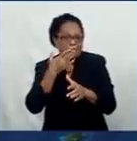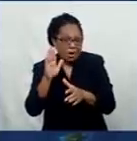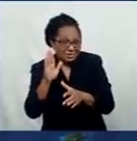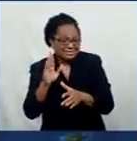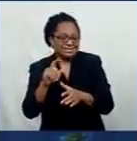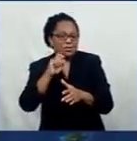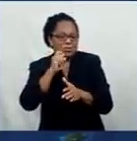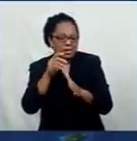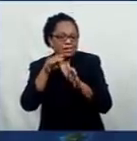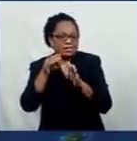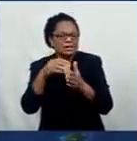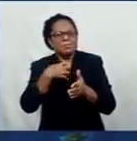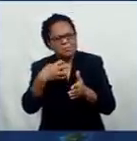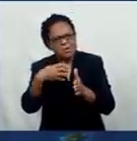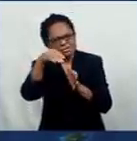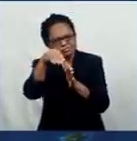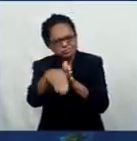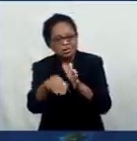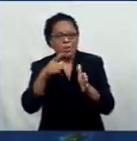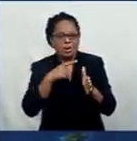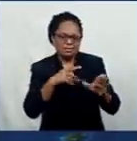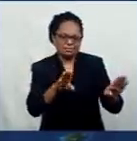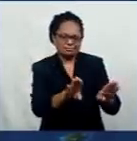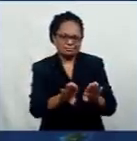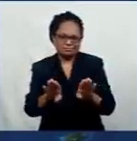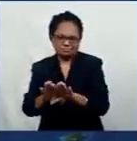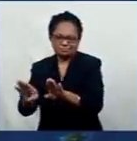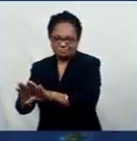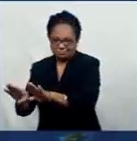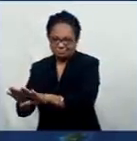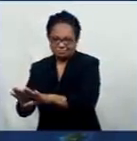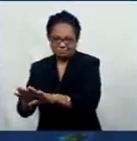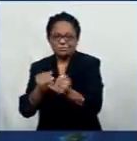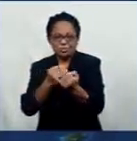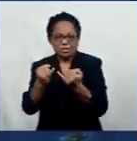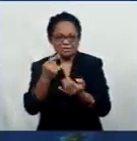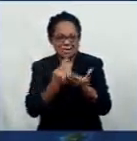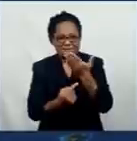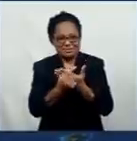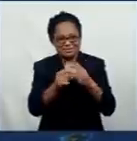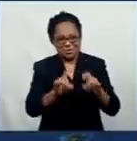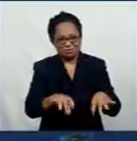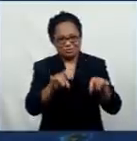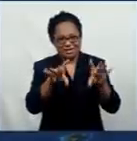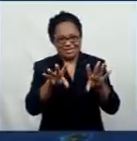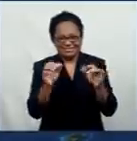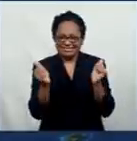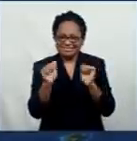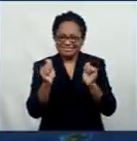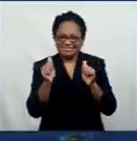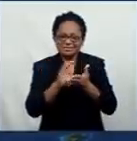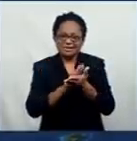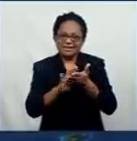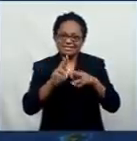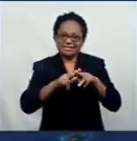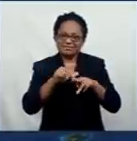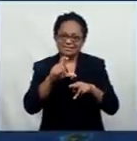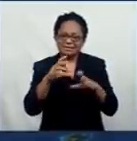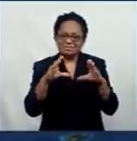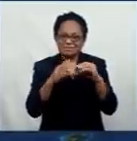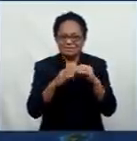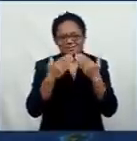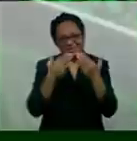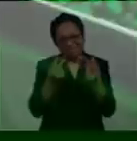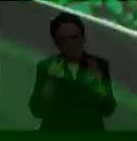more obvious weakening as lockdowns widen and intensify in Australia. And that's all from your HFC Bank for now. Thank you for